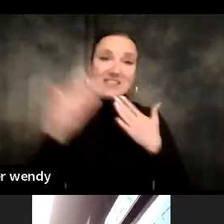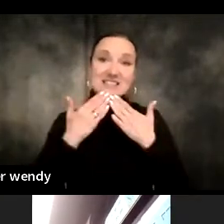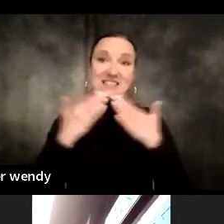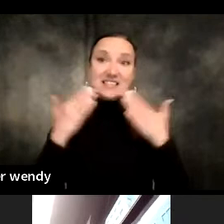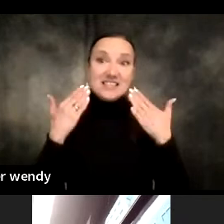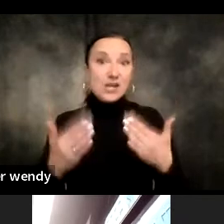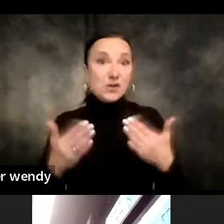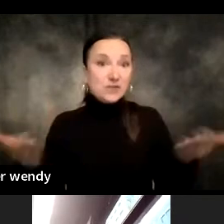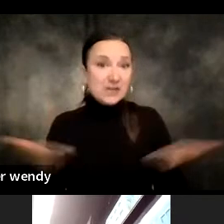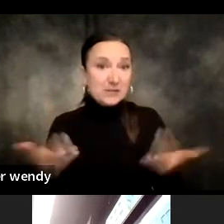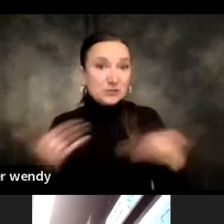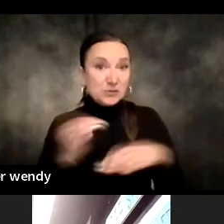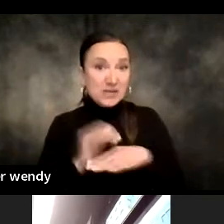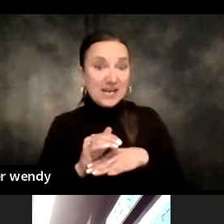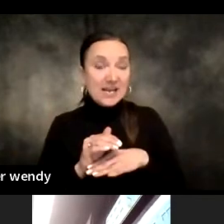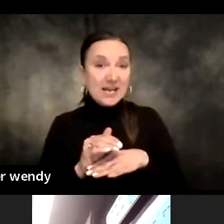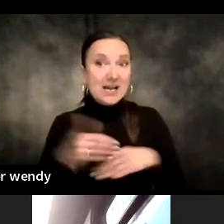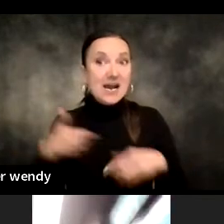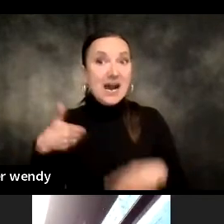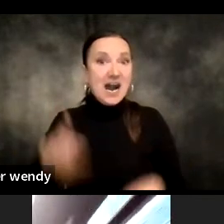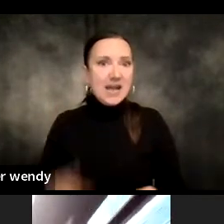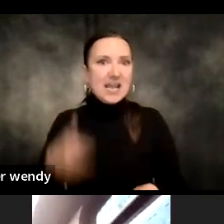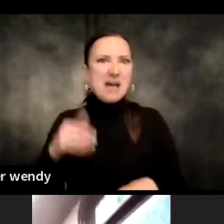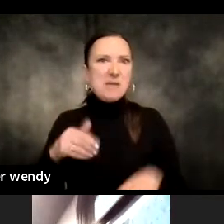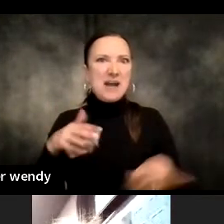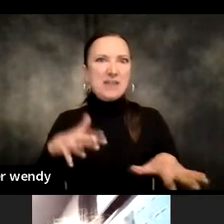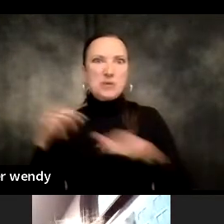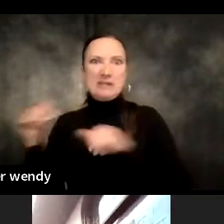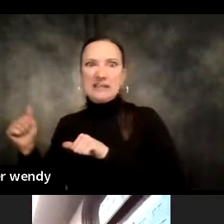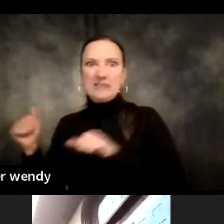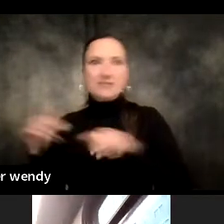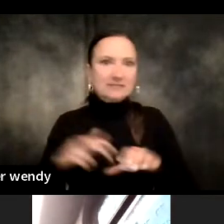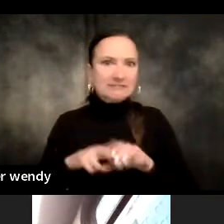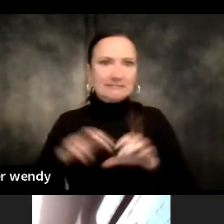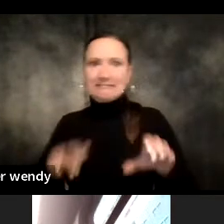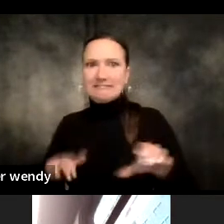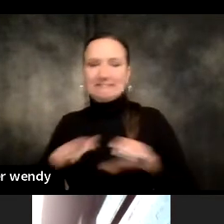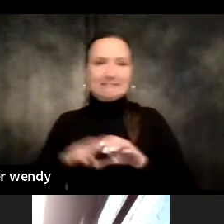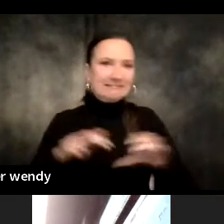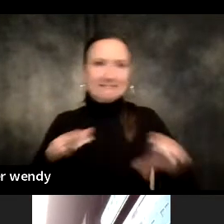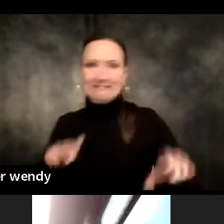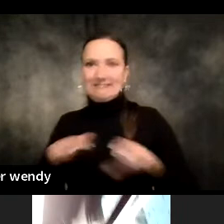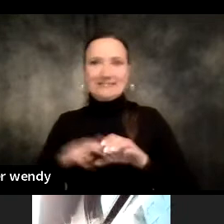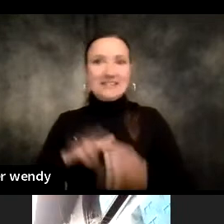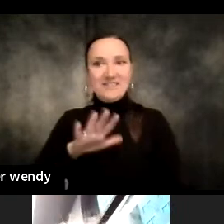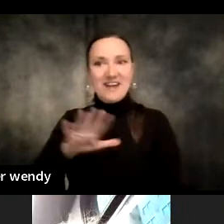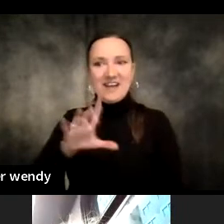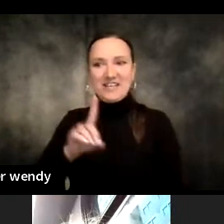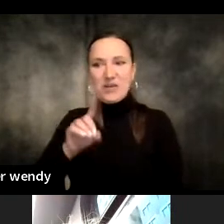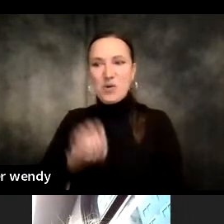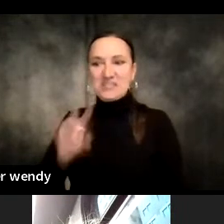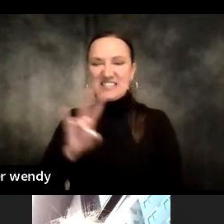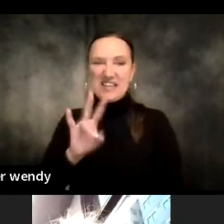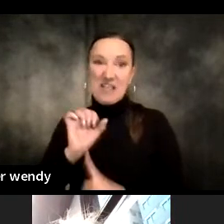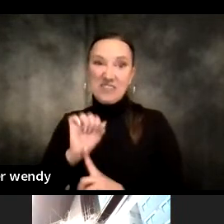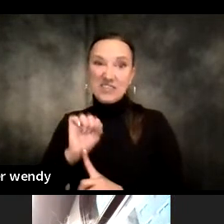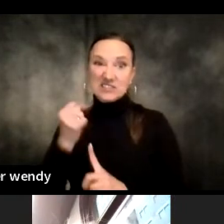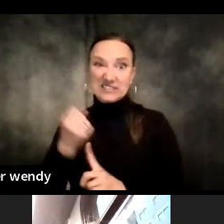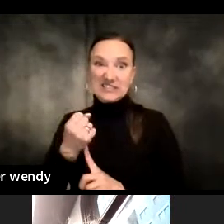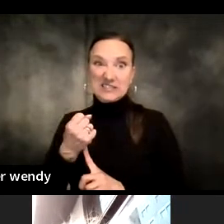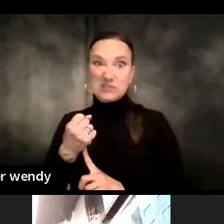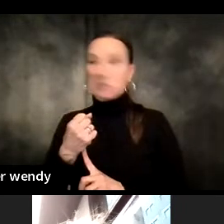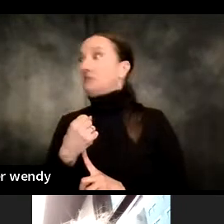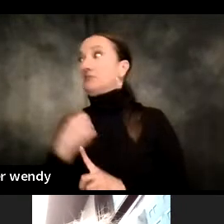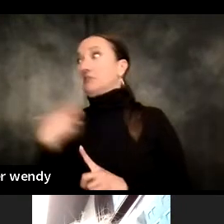being here tonight. I am going to be hopping on and off because here in 5D07, there is a situation that's going on with a